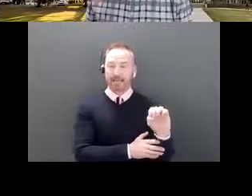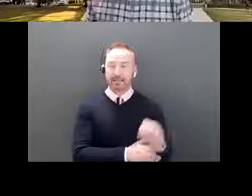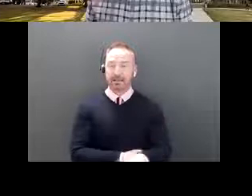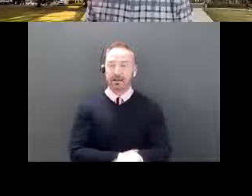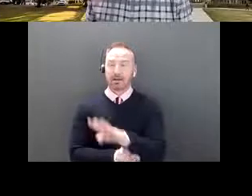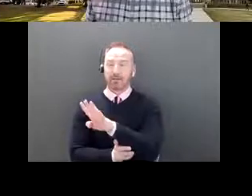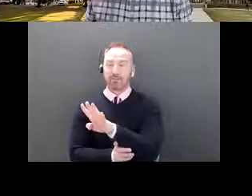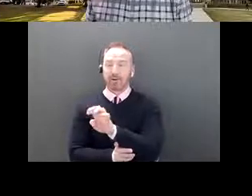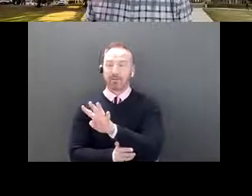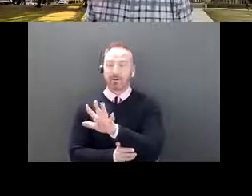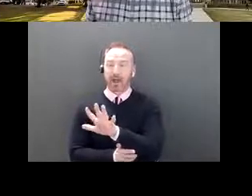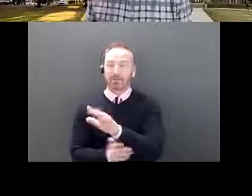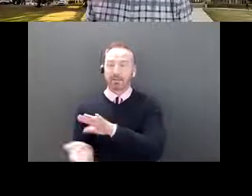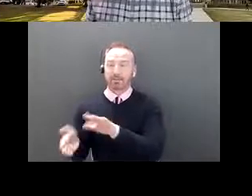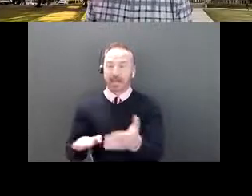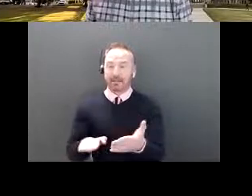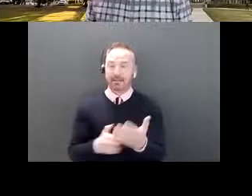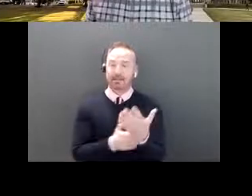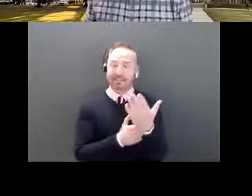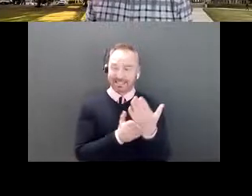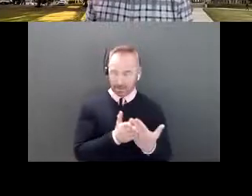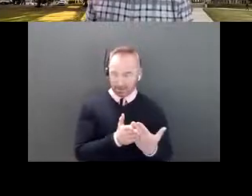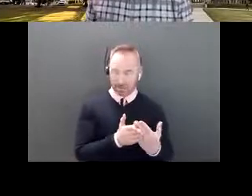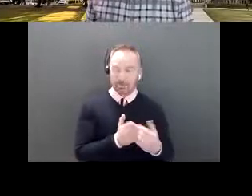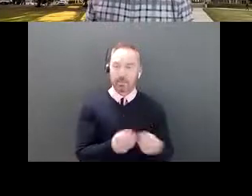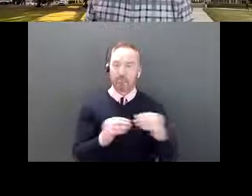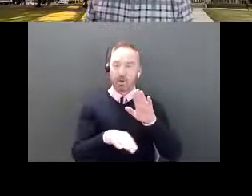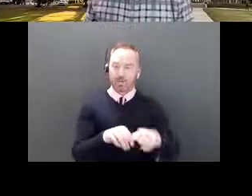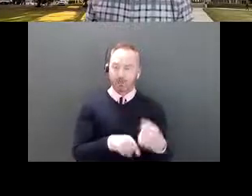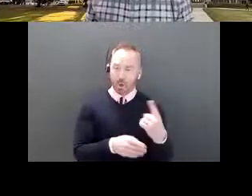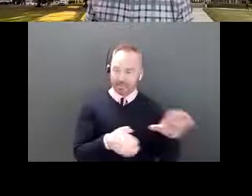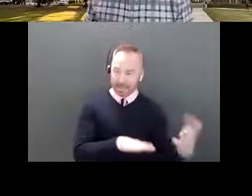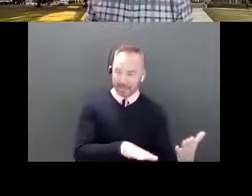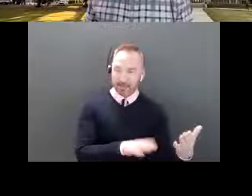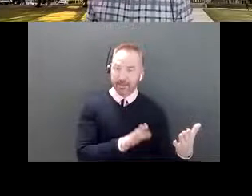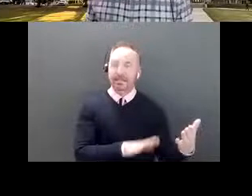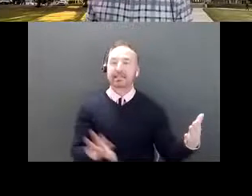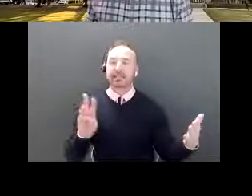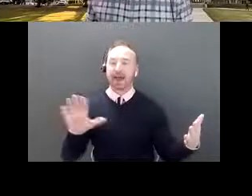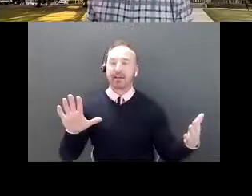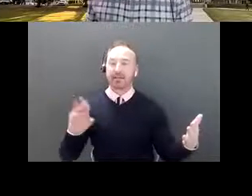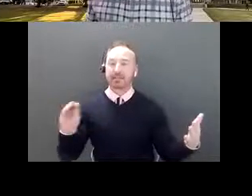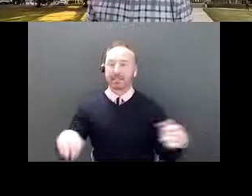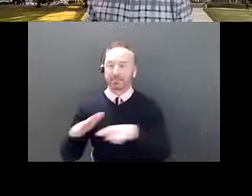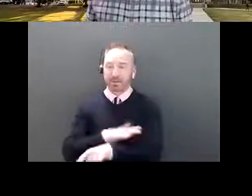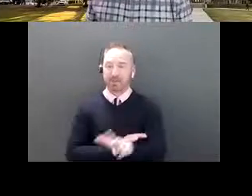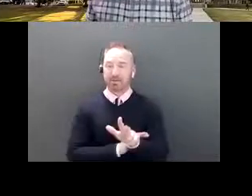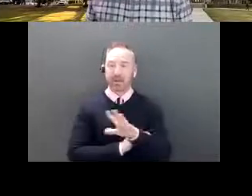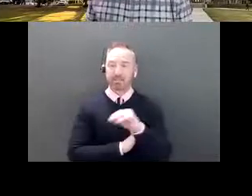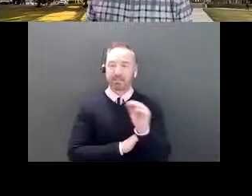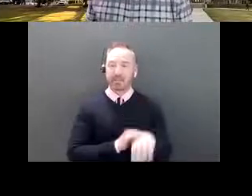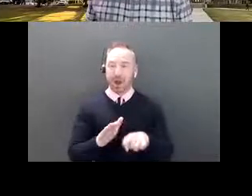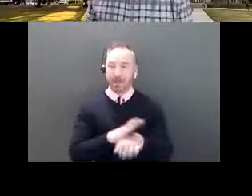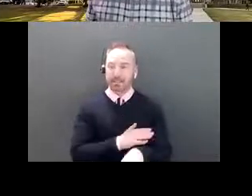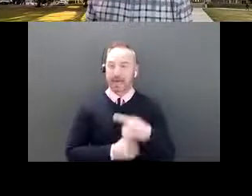deaths. So obviously some of the cases involved multiple deaths. 65% are homicides, 35% are homicide